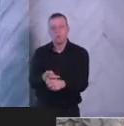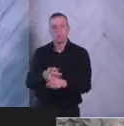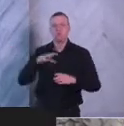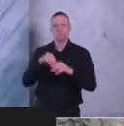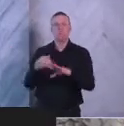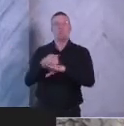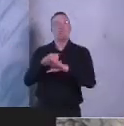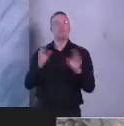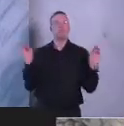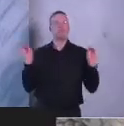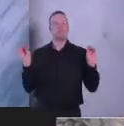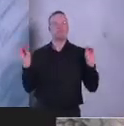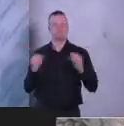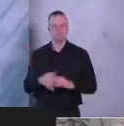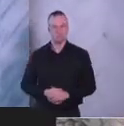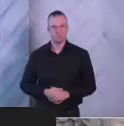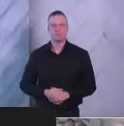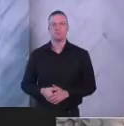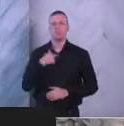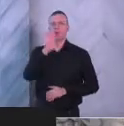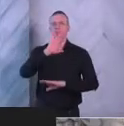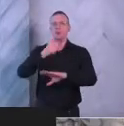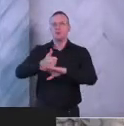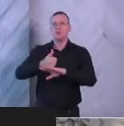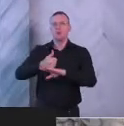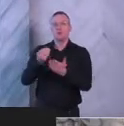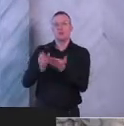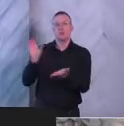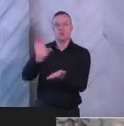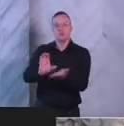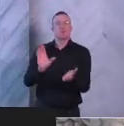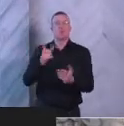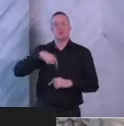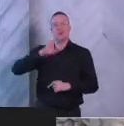interest-free. We will create grants and loans